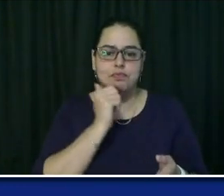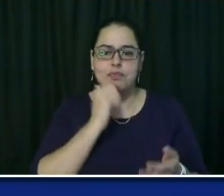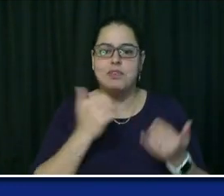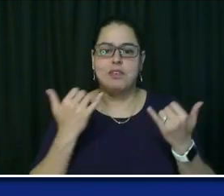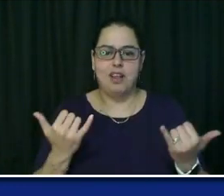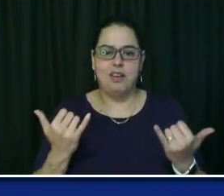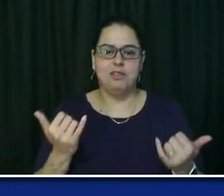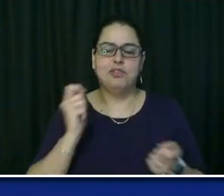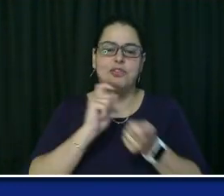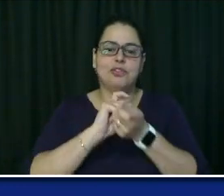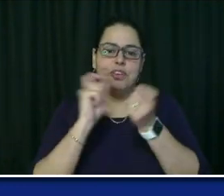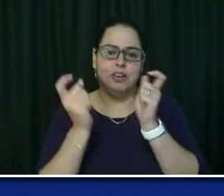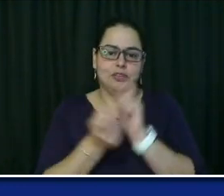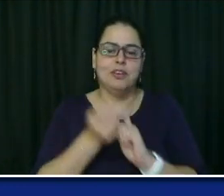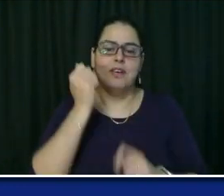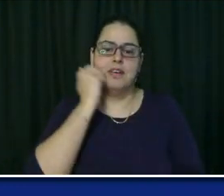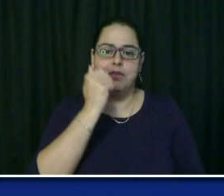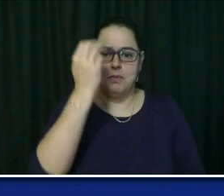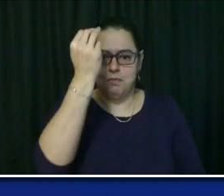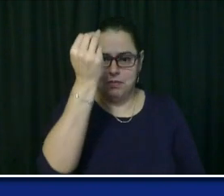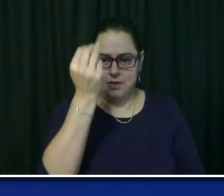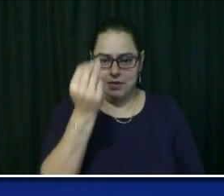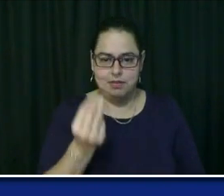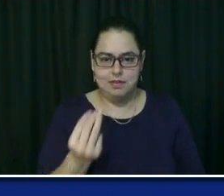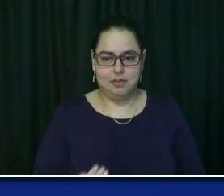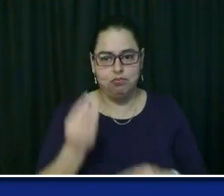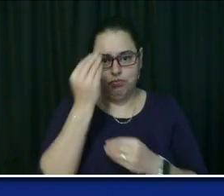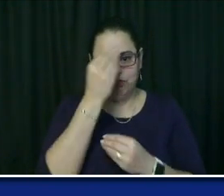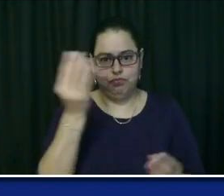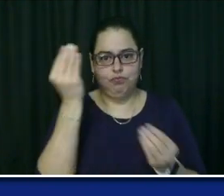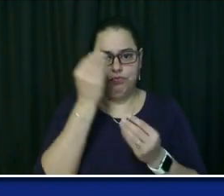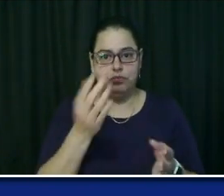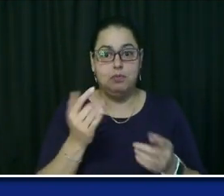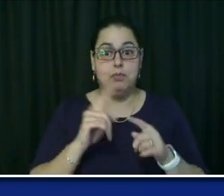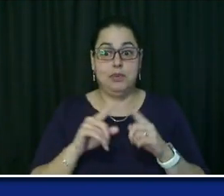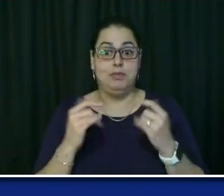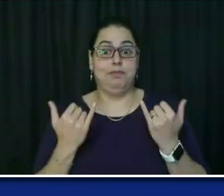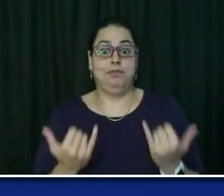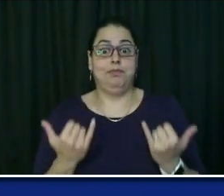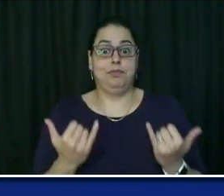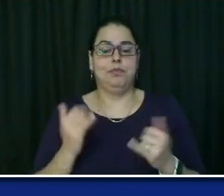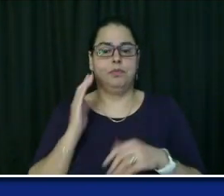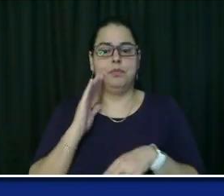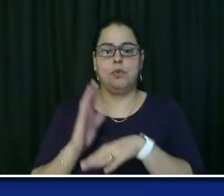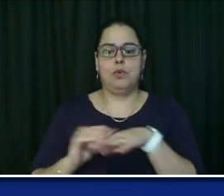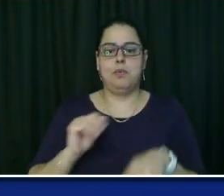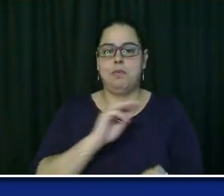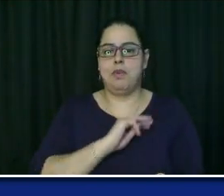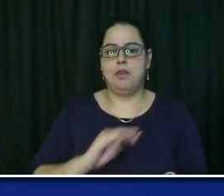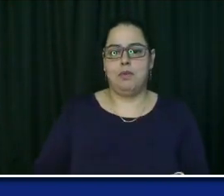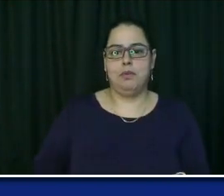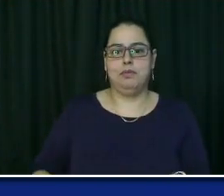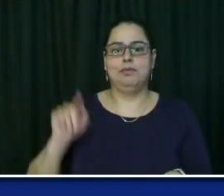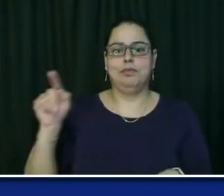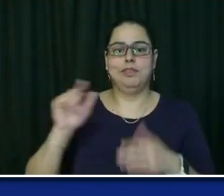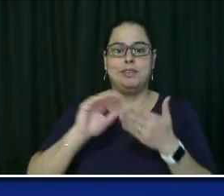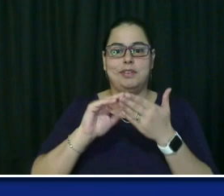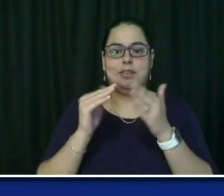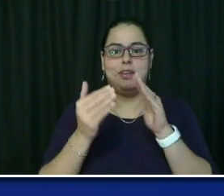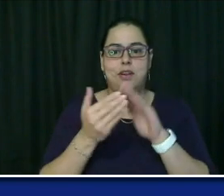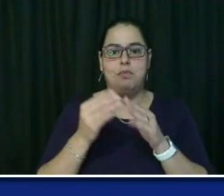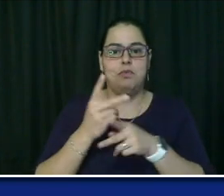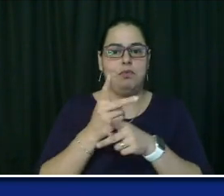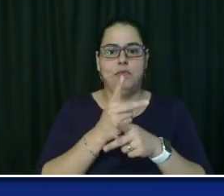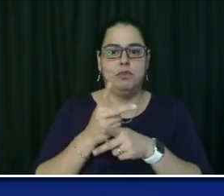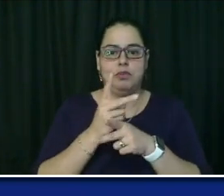various mayors and town supervisors to join us so they could talk a little bit about their municipality. There's 45 separate villages, towns, and cities